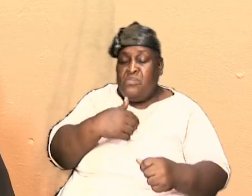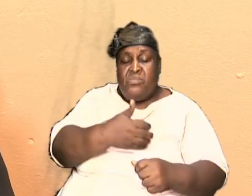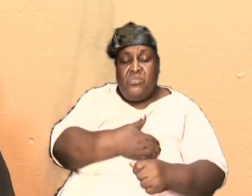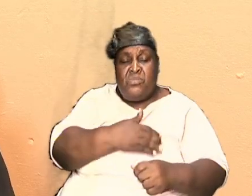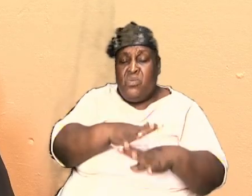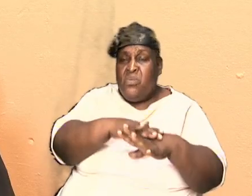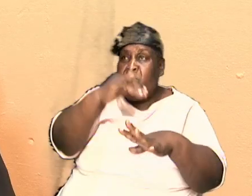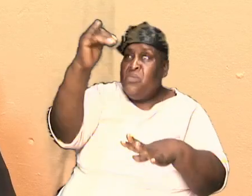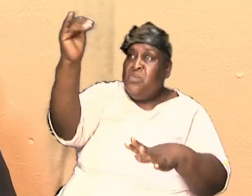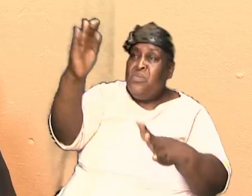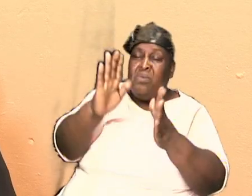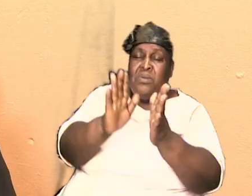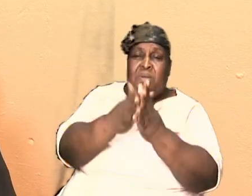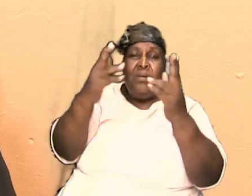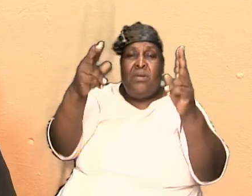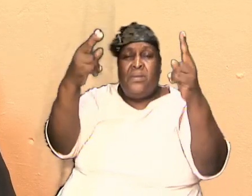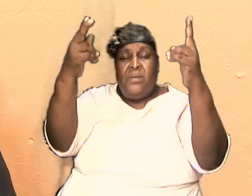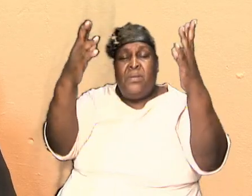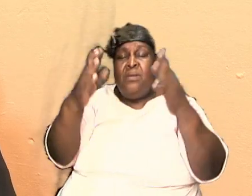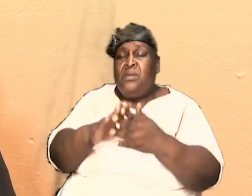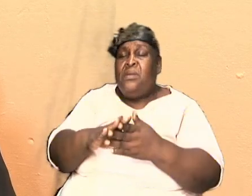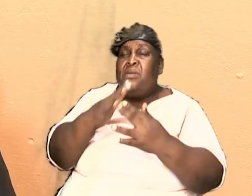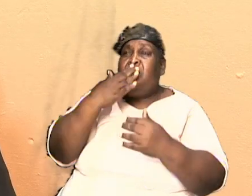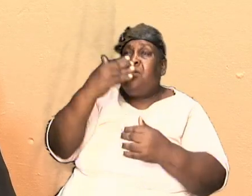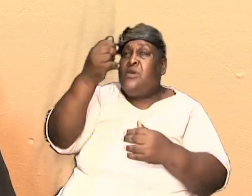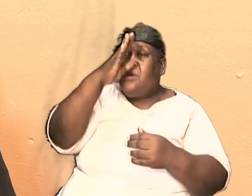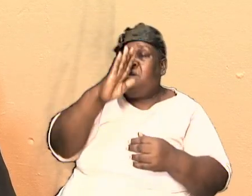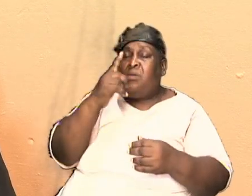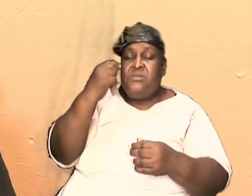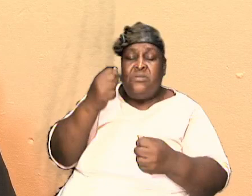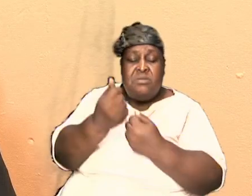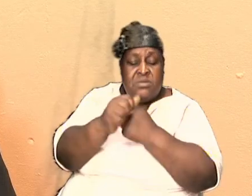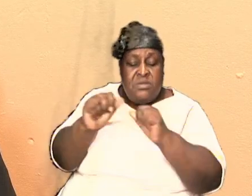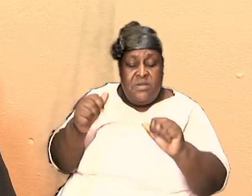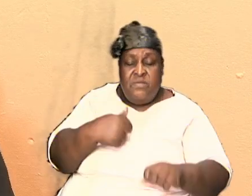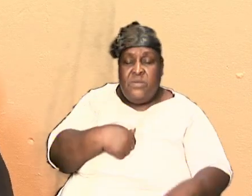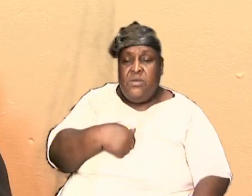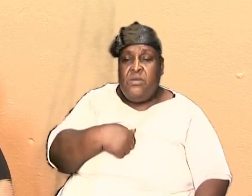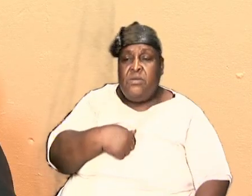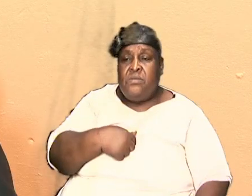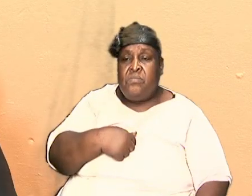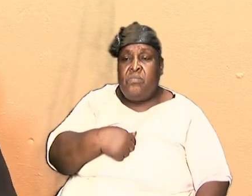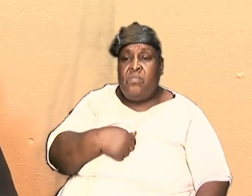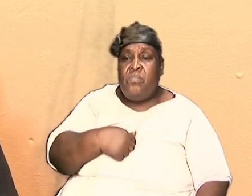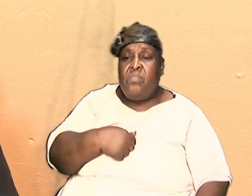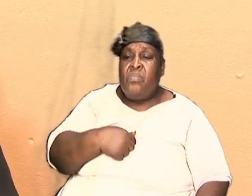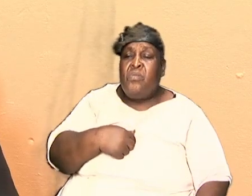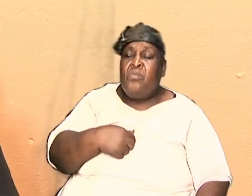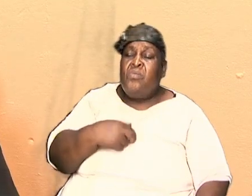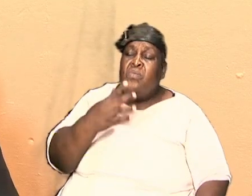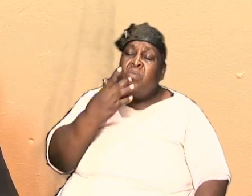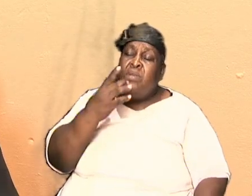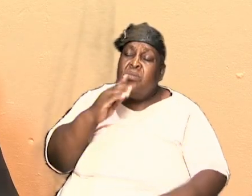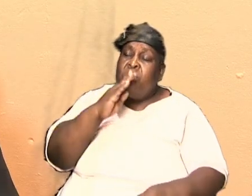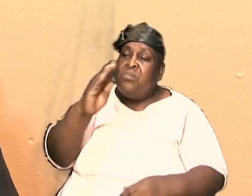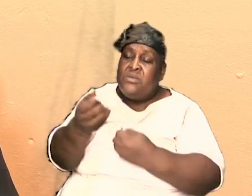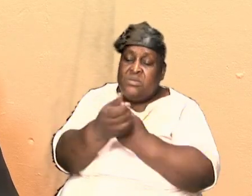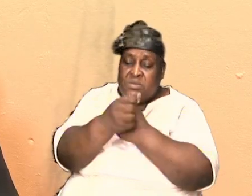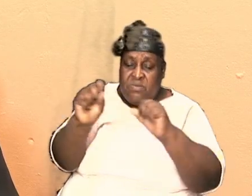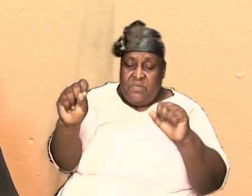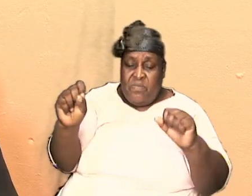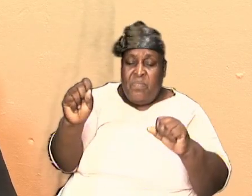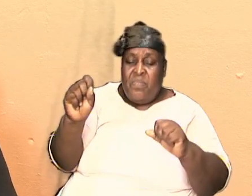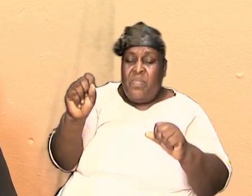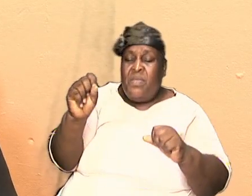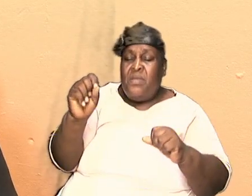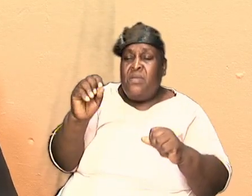hallelujah, thank God for saving me. And, you know, I rather to be saved than, you know,